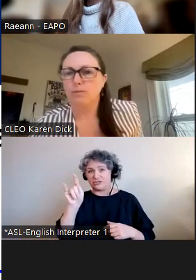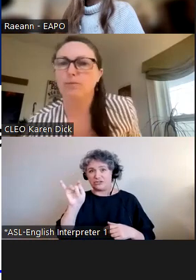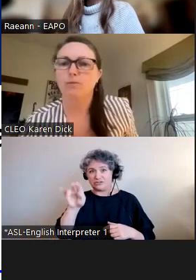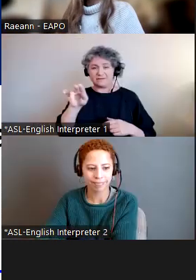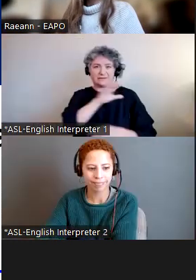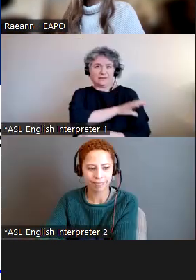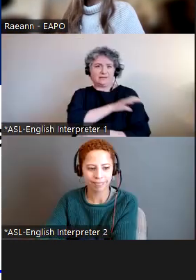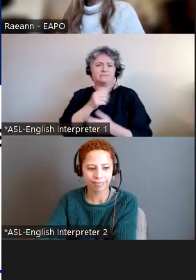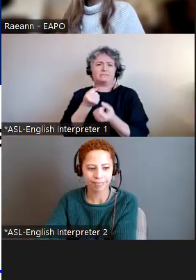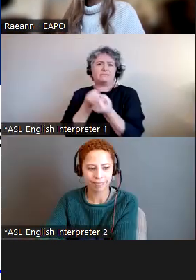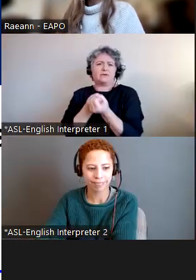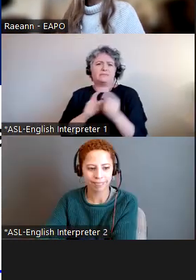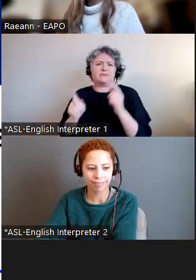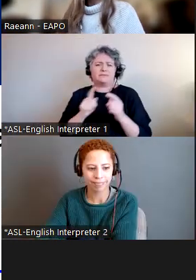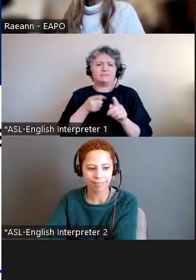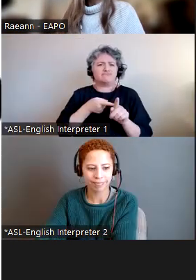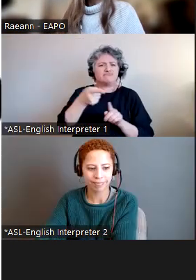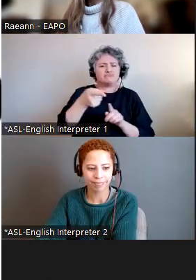some of these issues around family law.